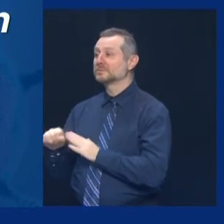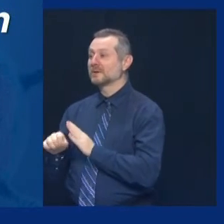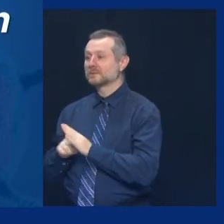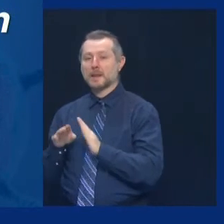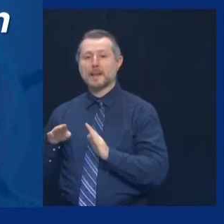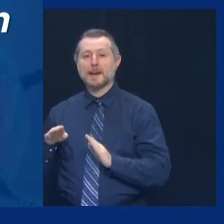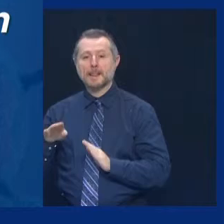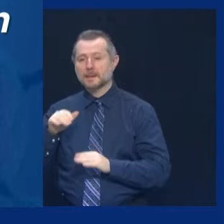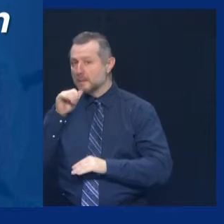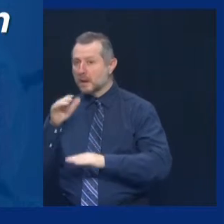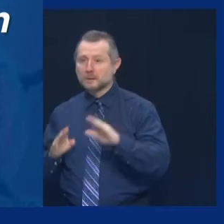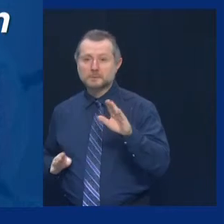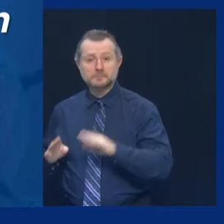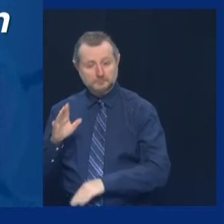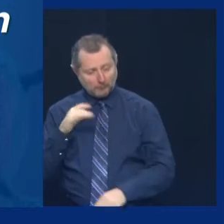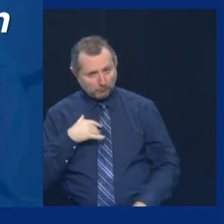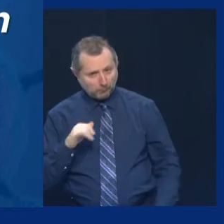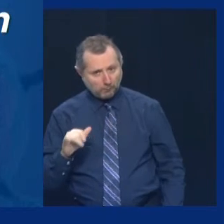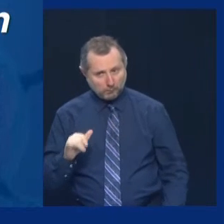there were more